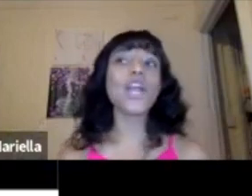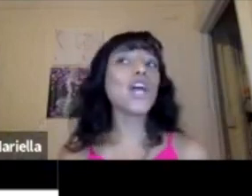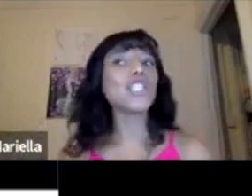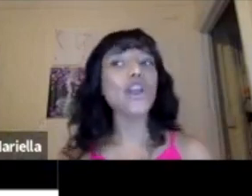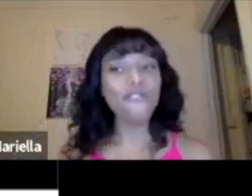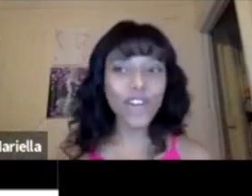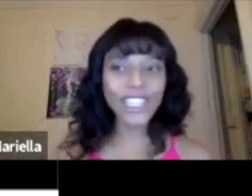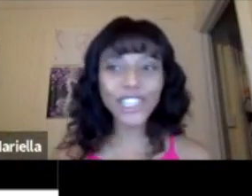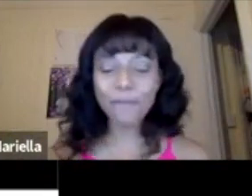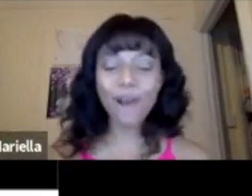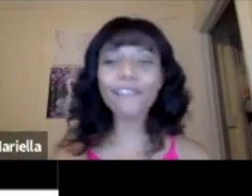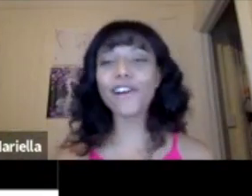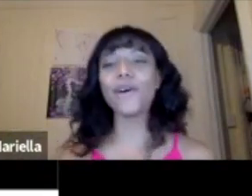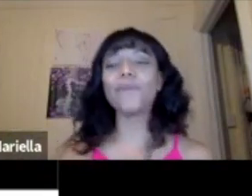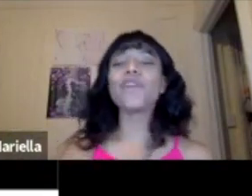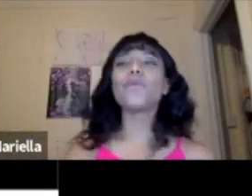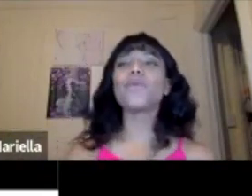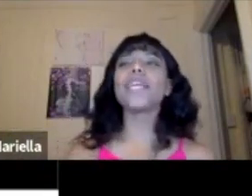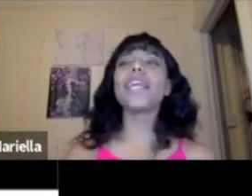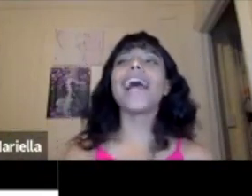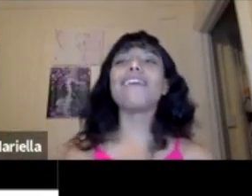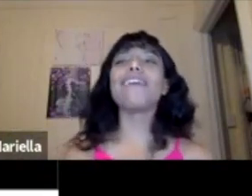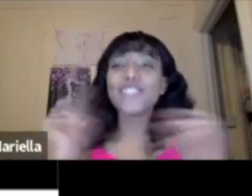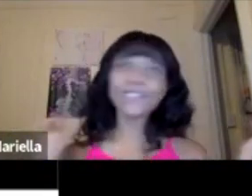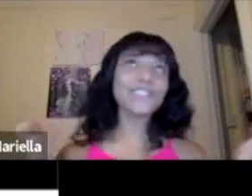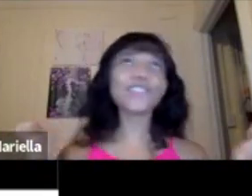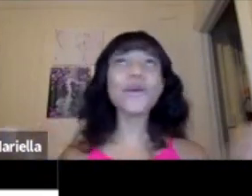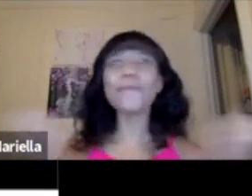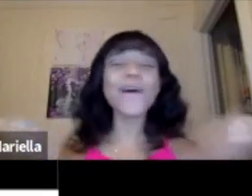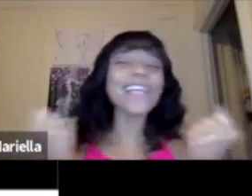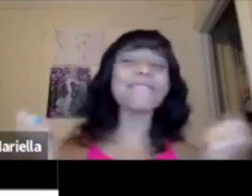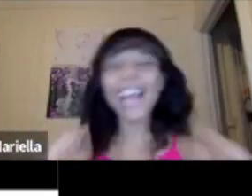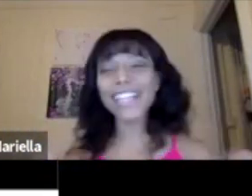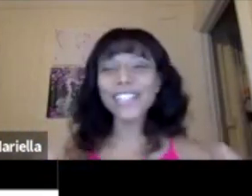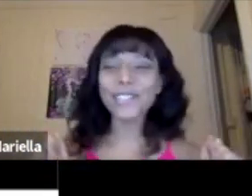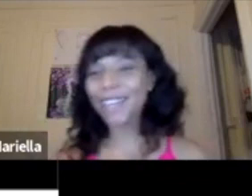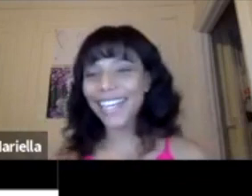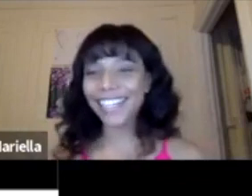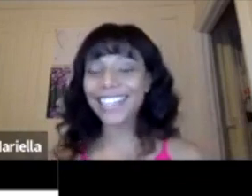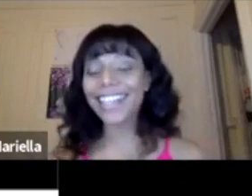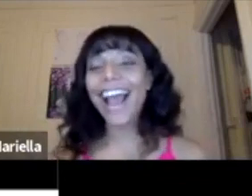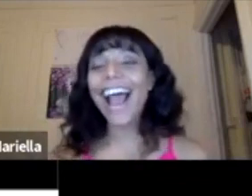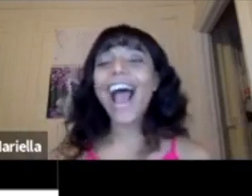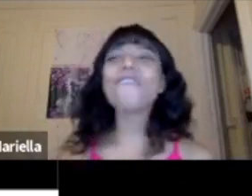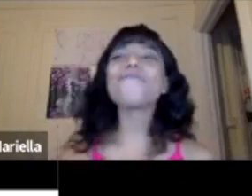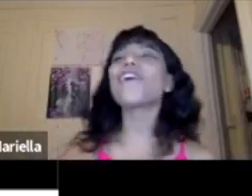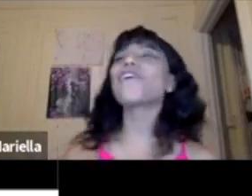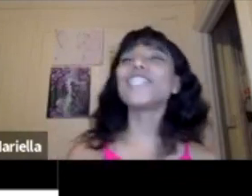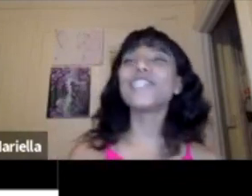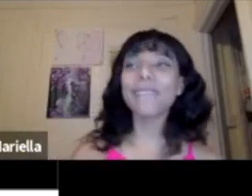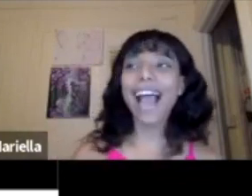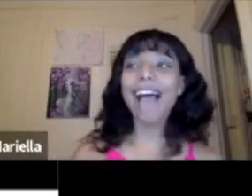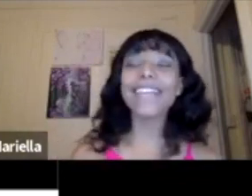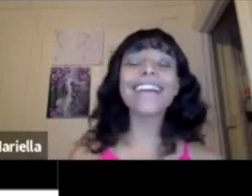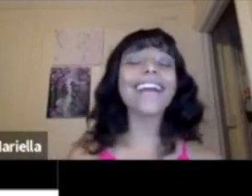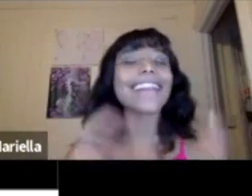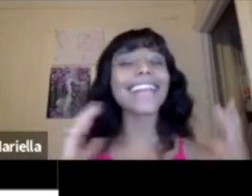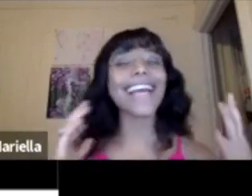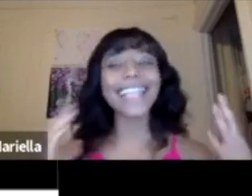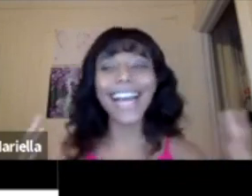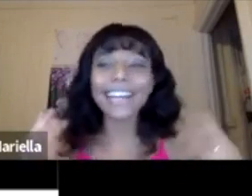this. So for tomorrow, we have 2 more special speakers, and we are going to be